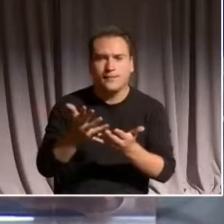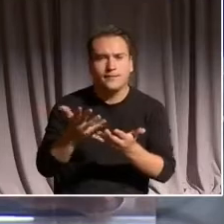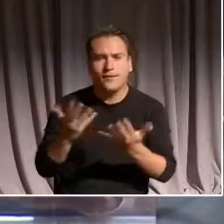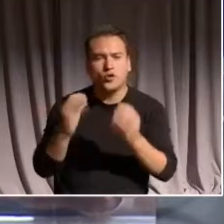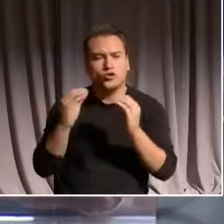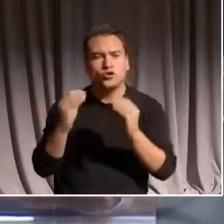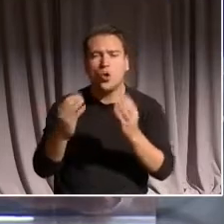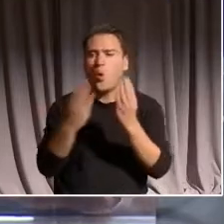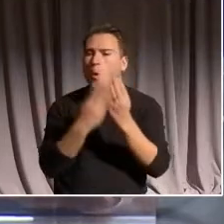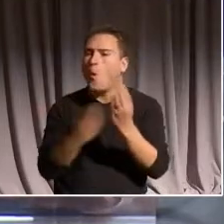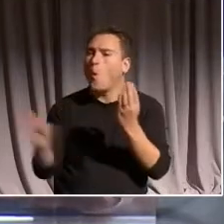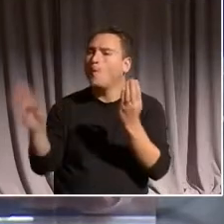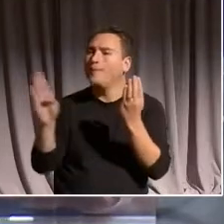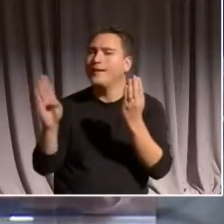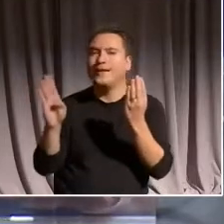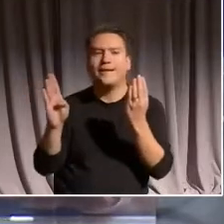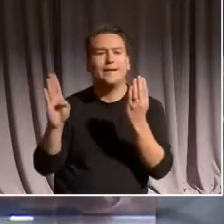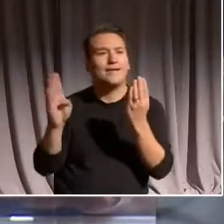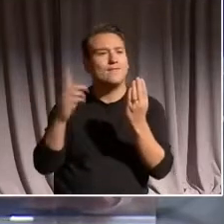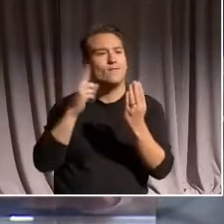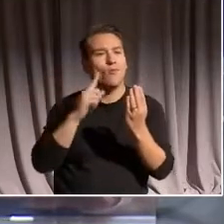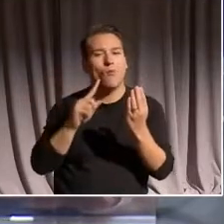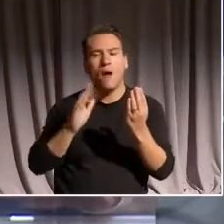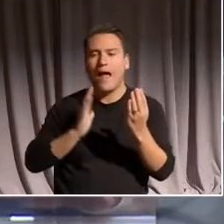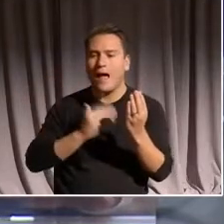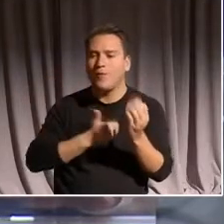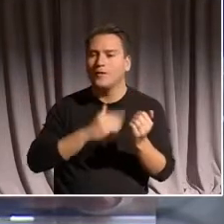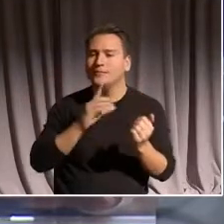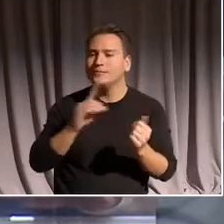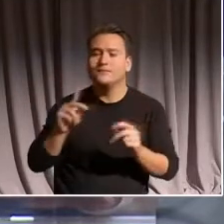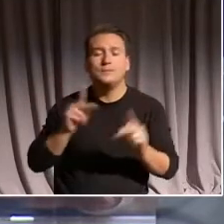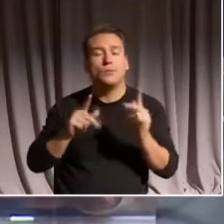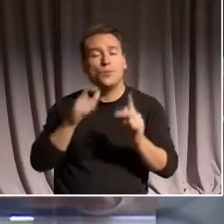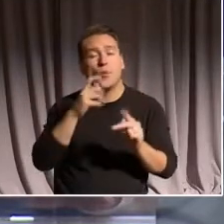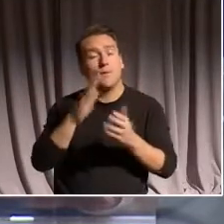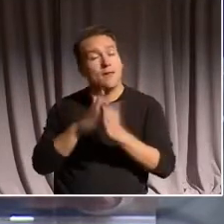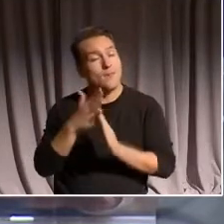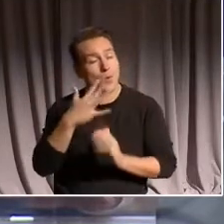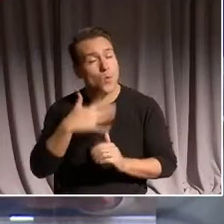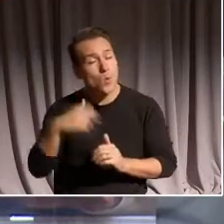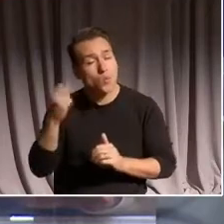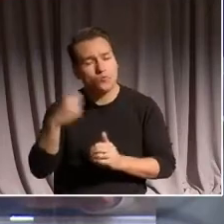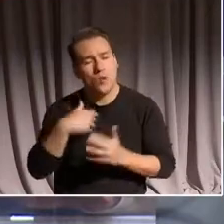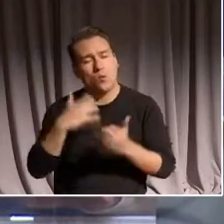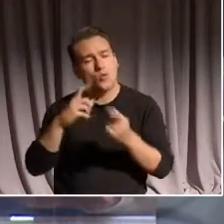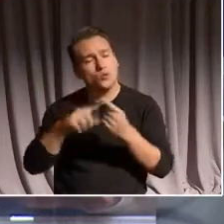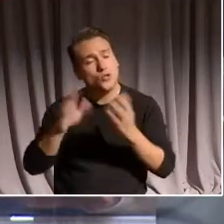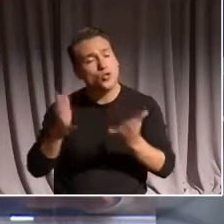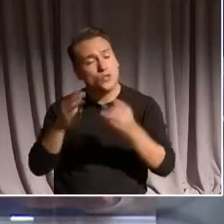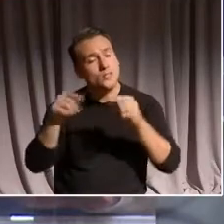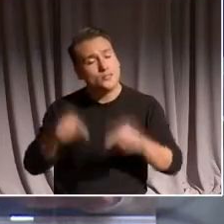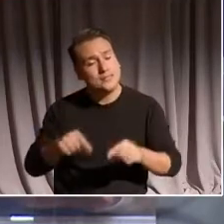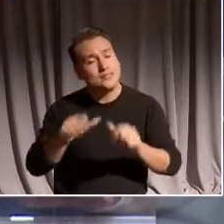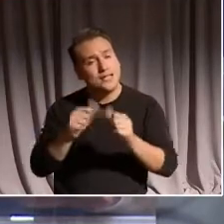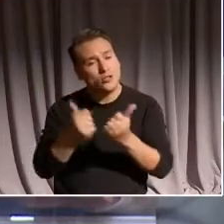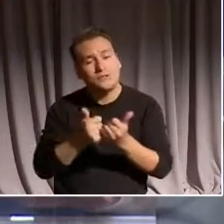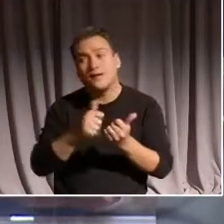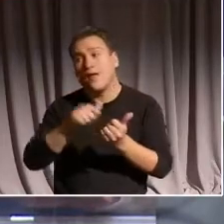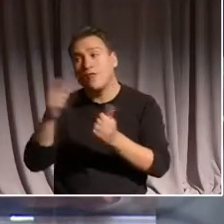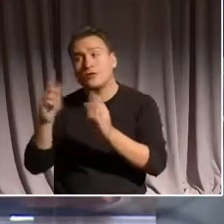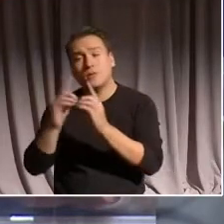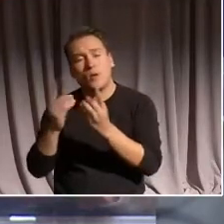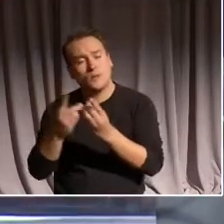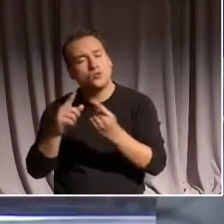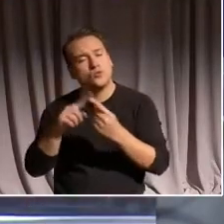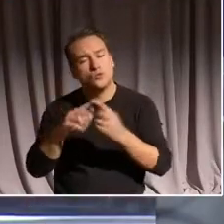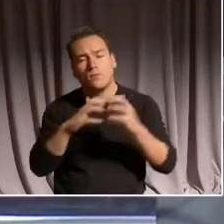open door for our folks who are aging. So I really want to encourage you and the other departments to break down